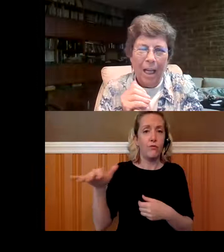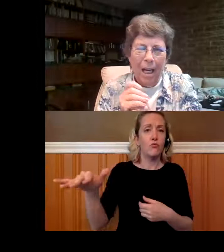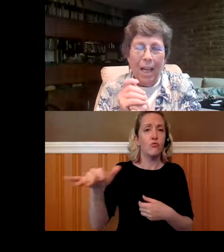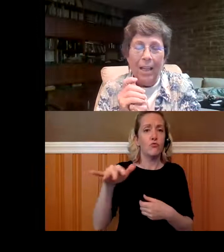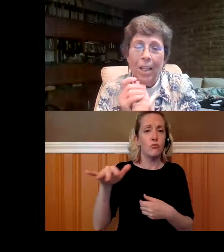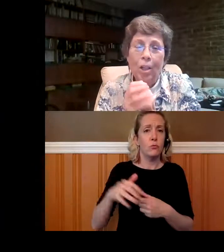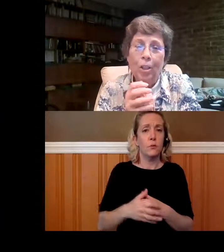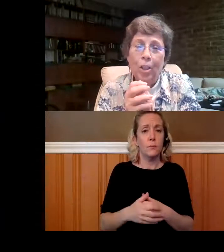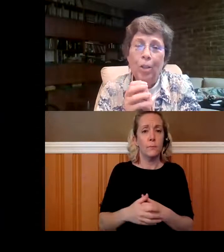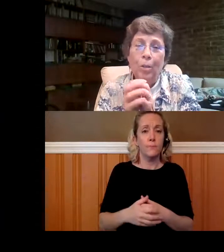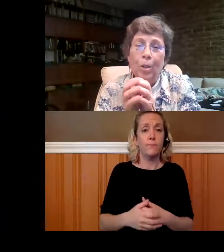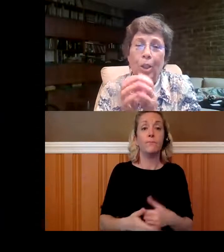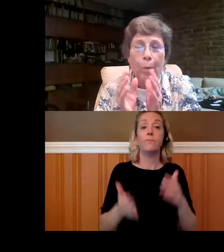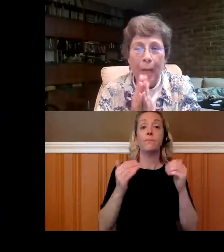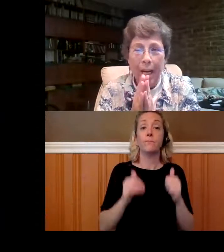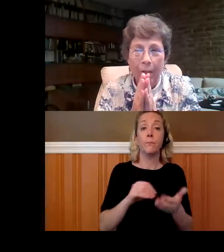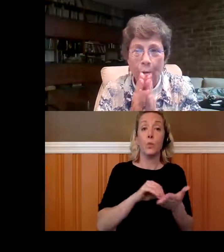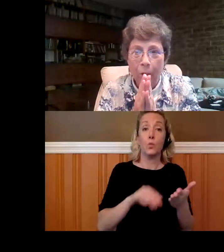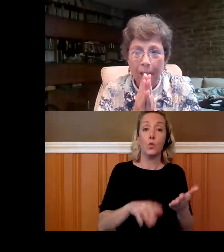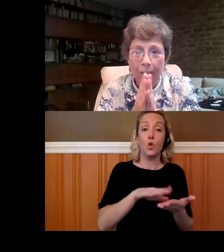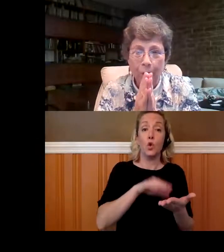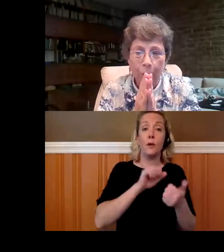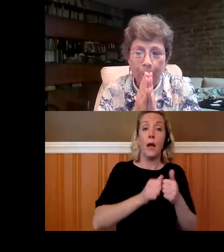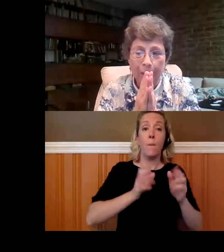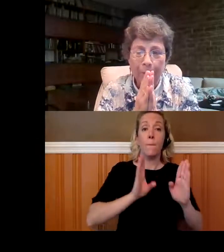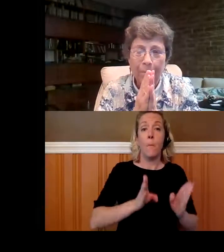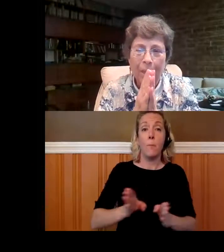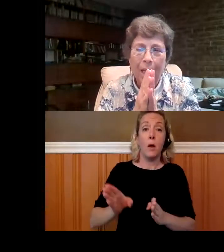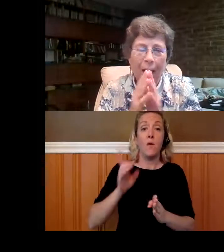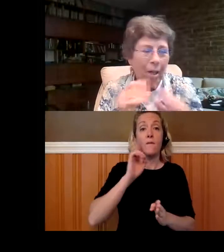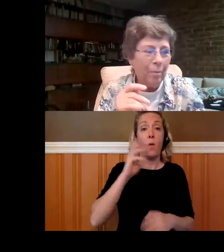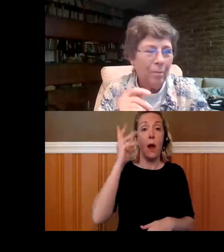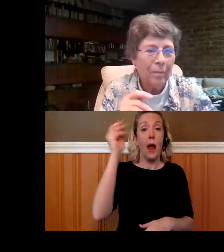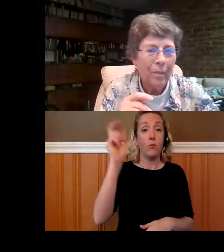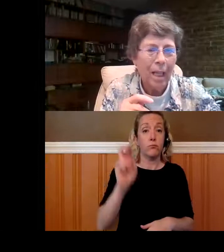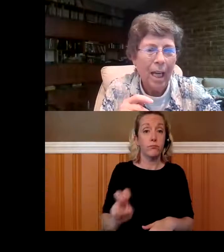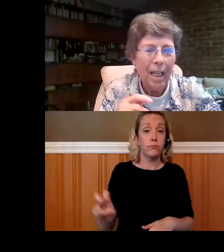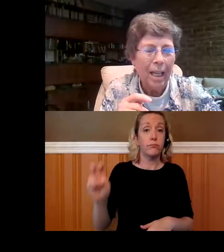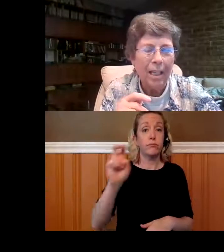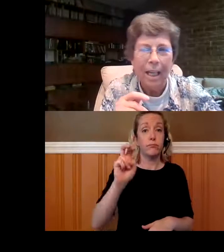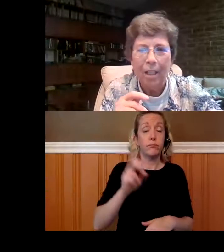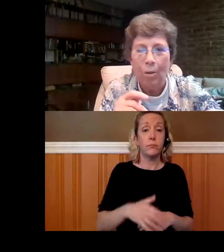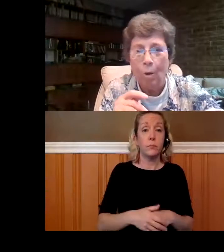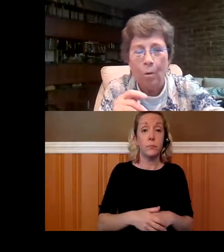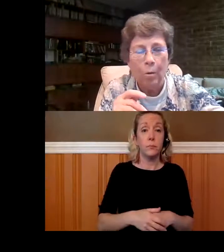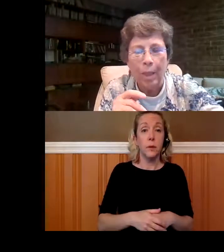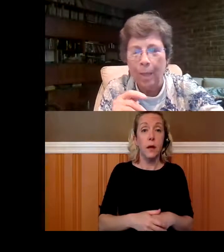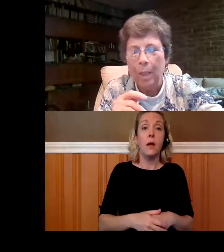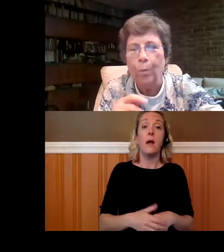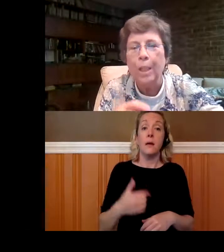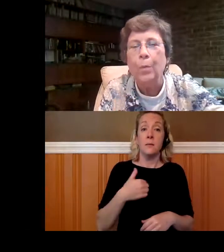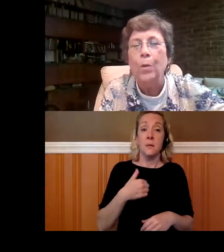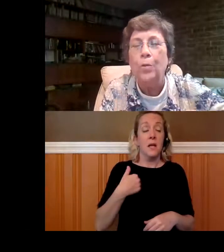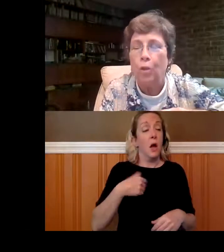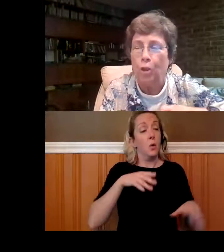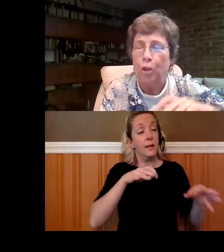and organize for trips. And then you go over with them the principles for successful interaction,